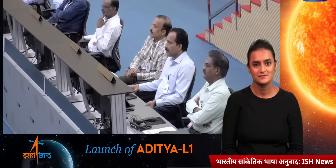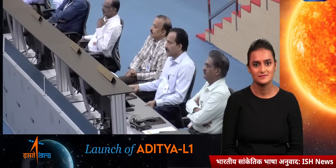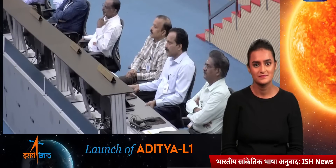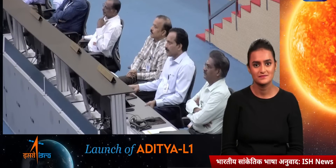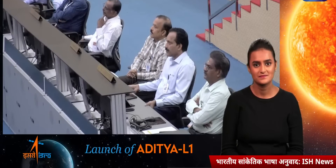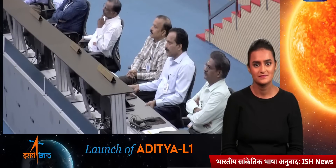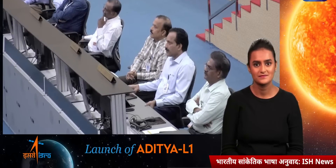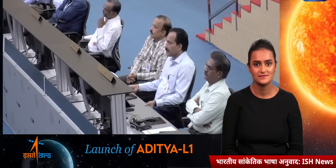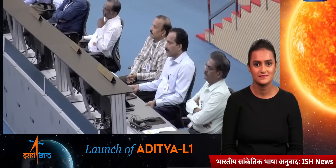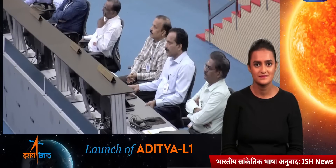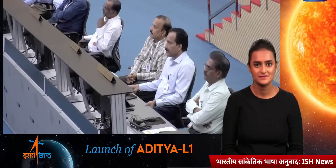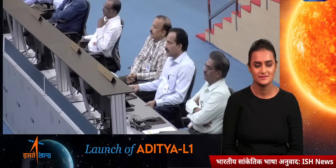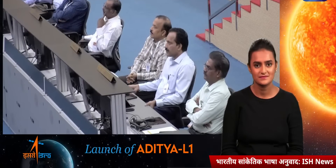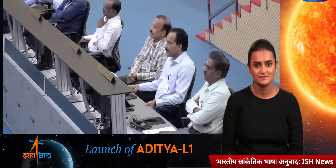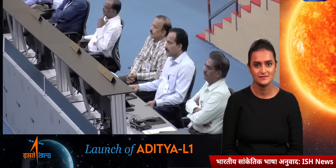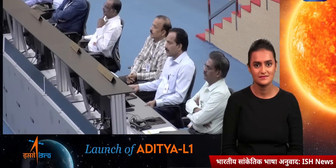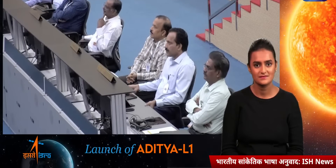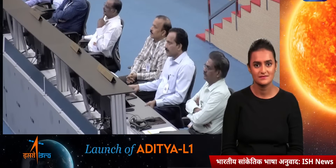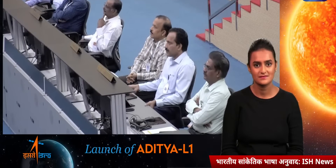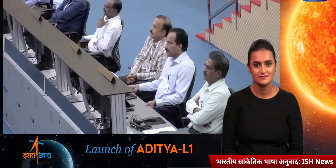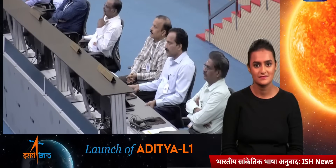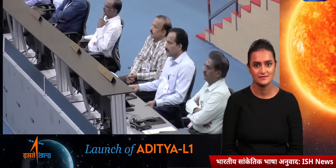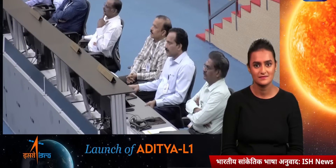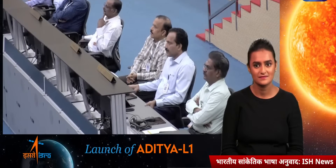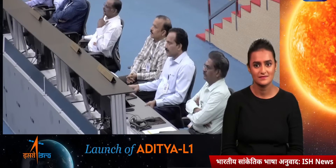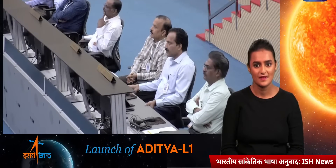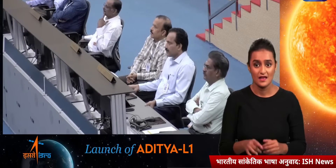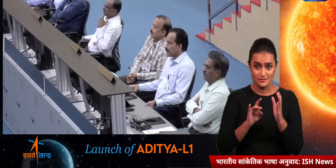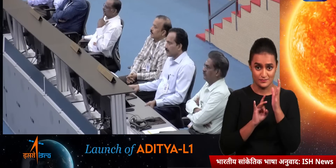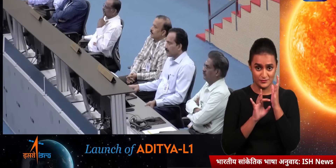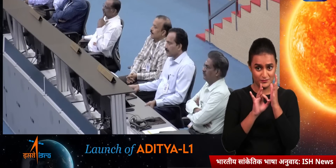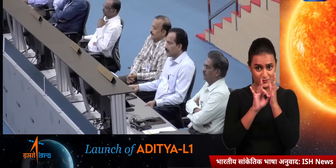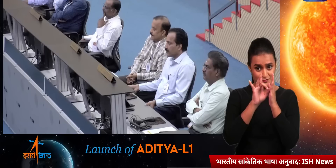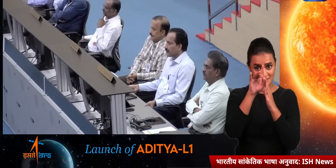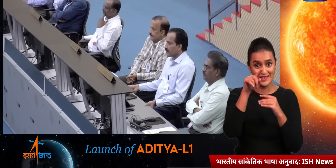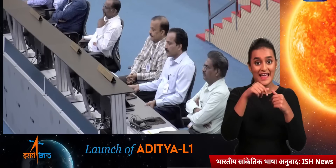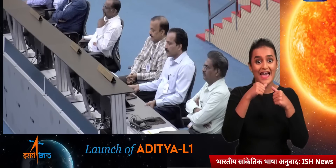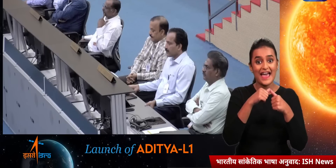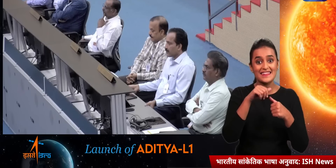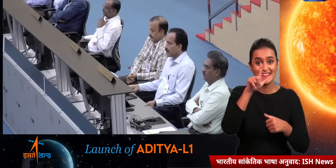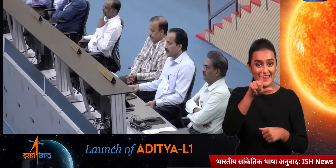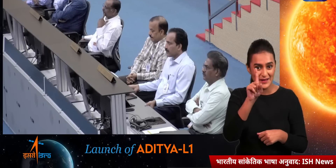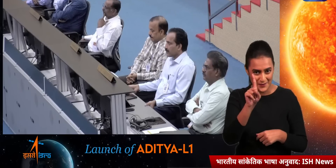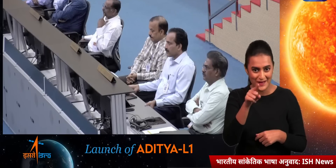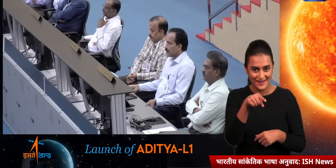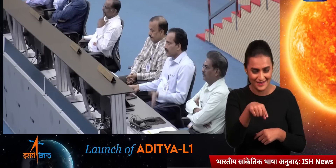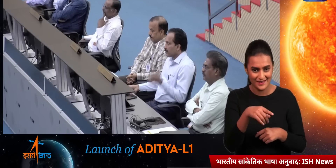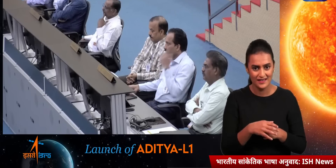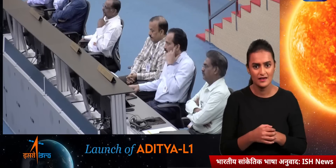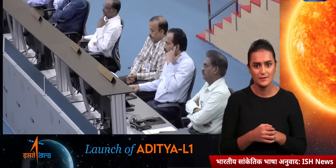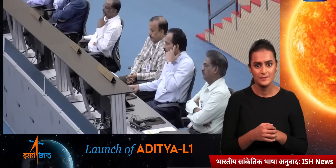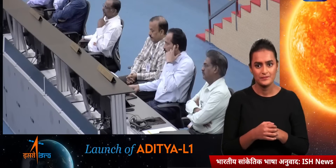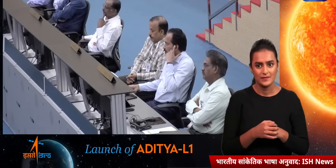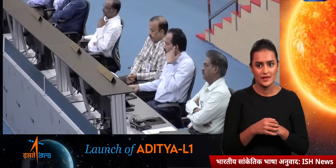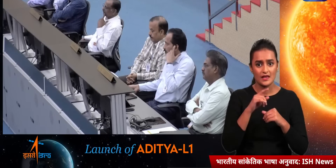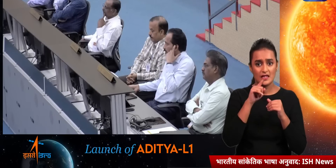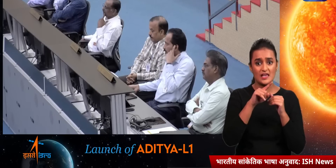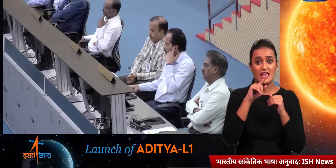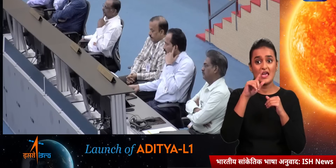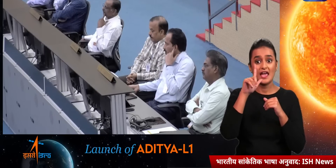After being injected into the space, the Aditya L1 will not travel directly to the L1